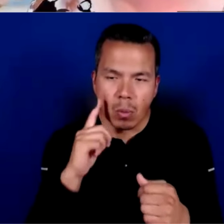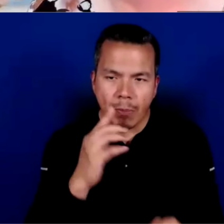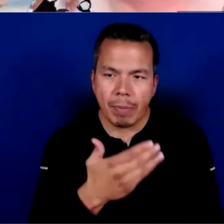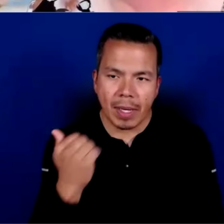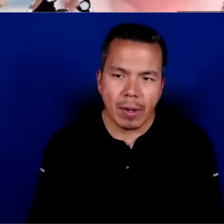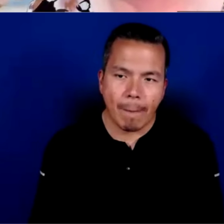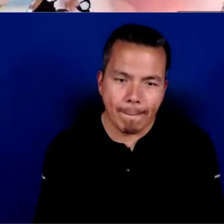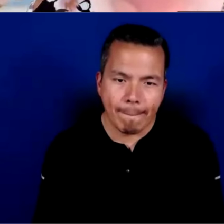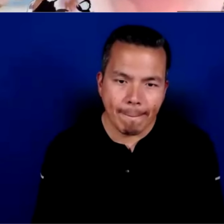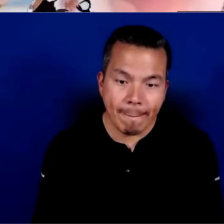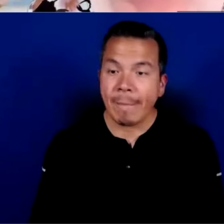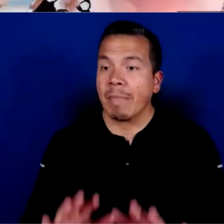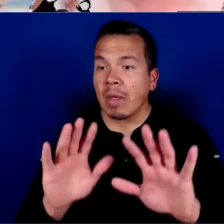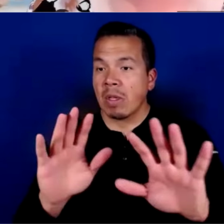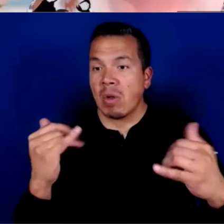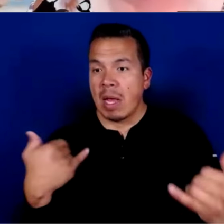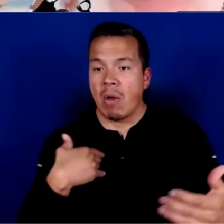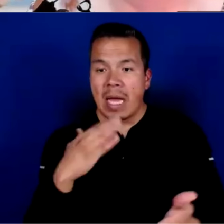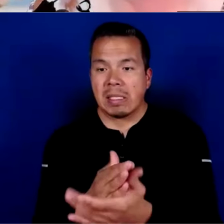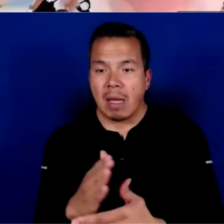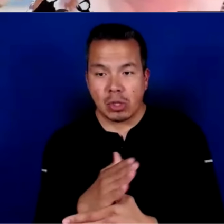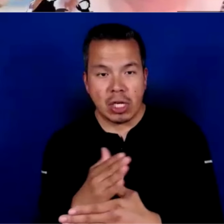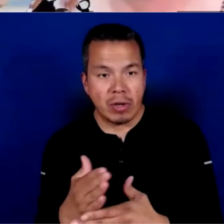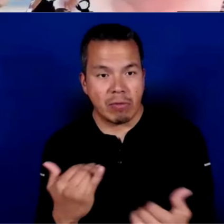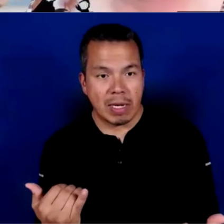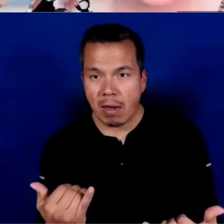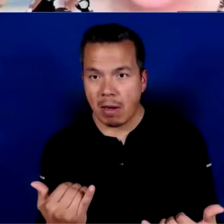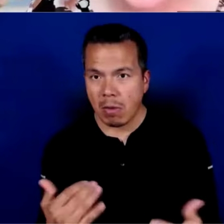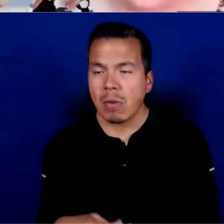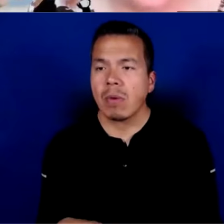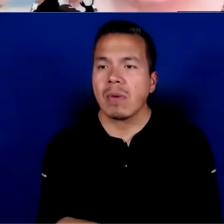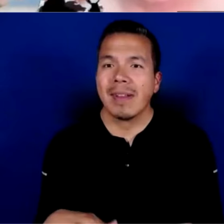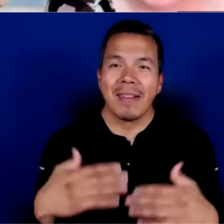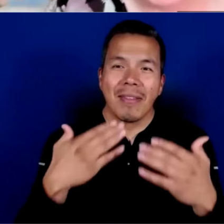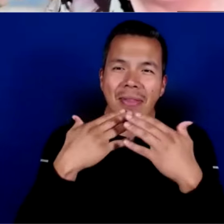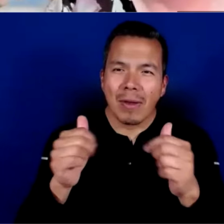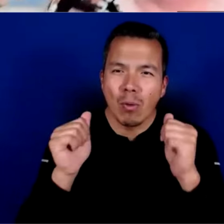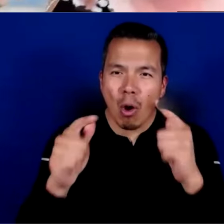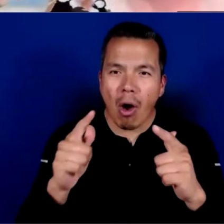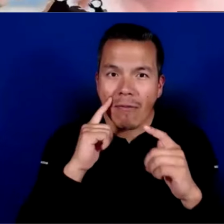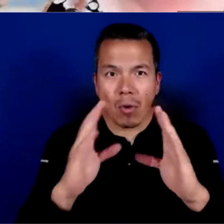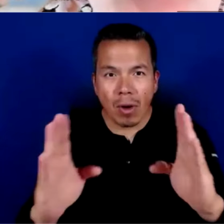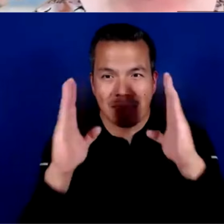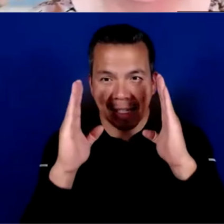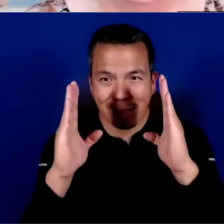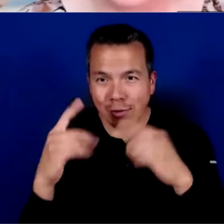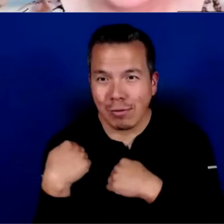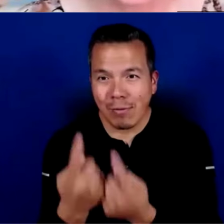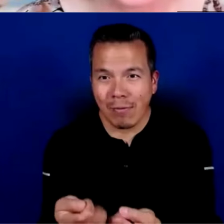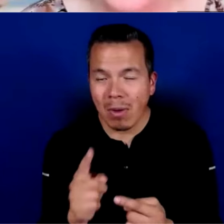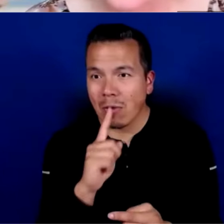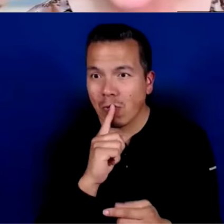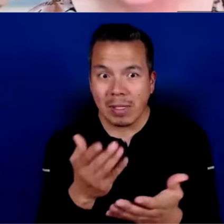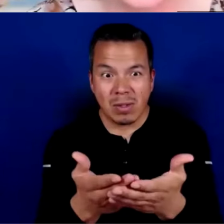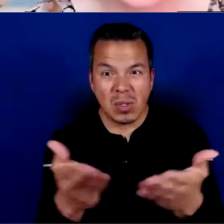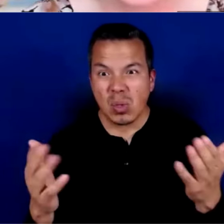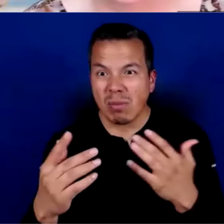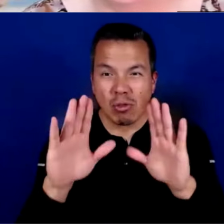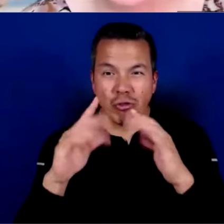to actually stop sharing my slides at this point. I'm going to thank you all for paying attention. You guys have asked